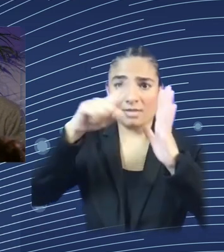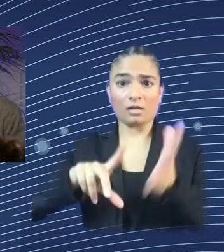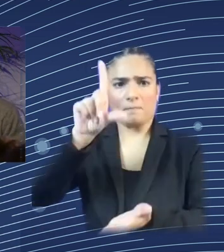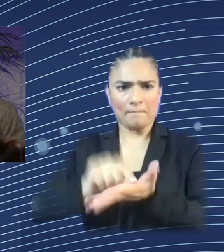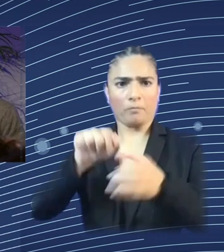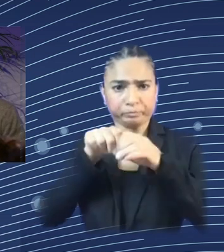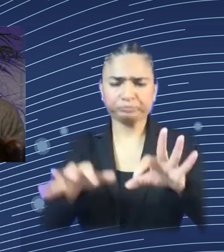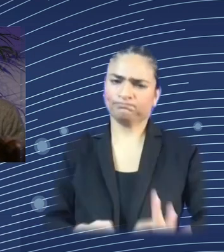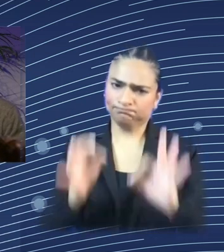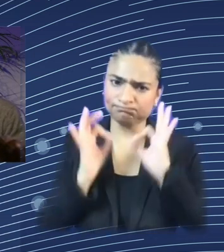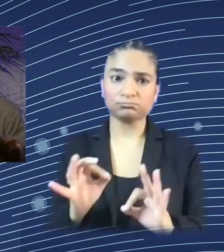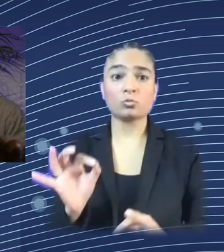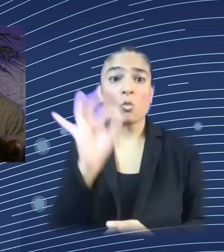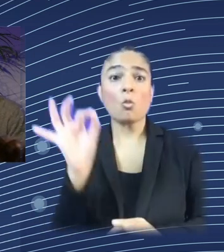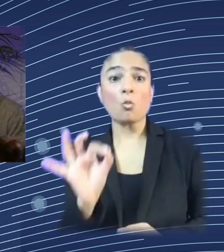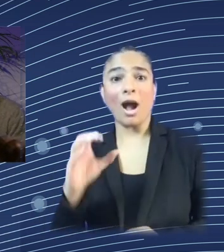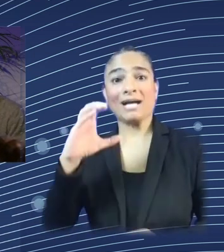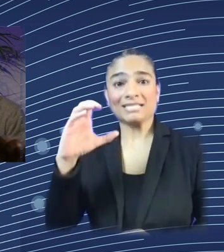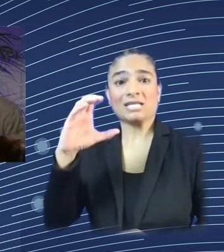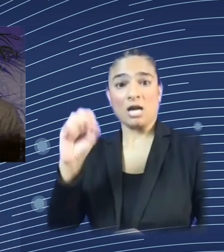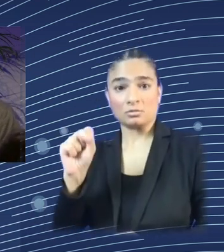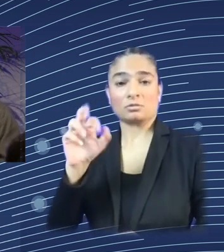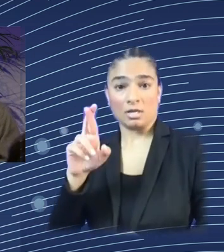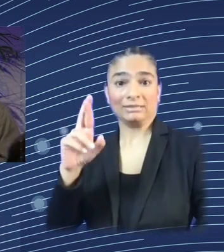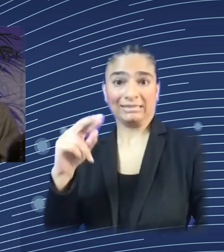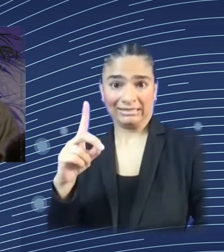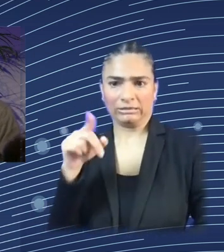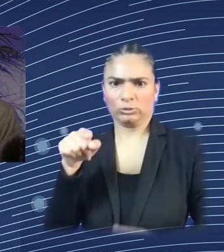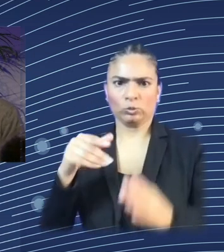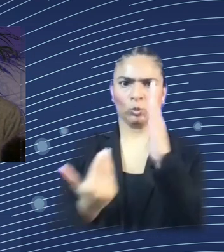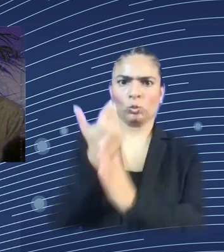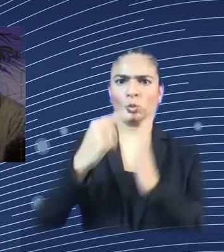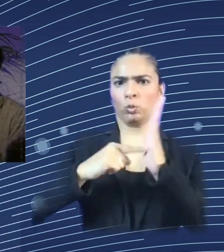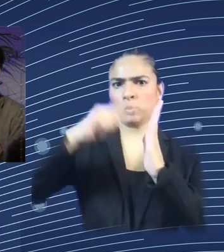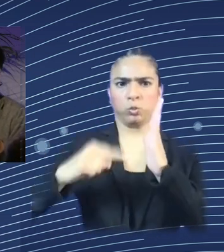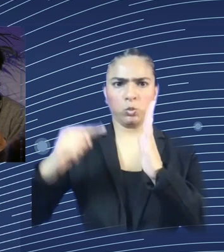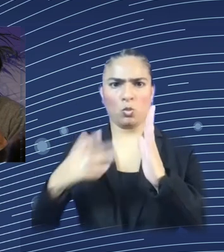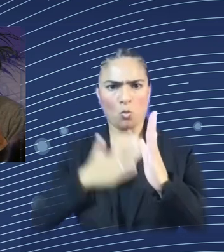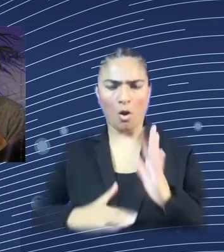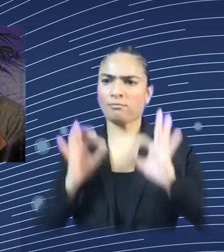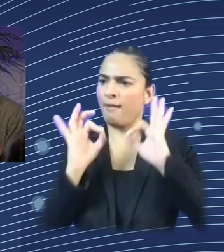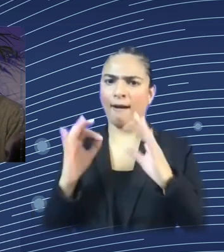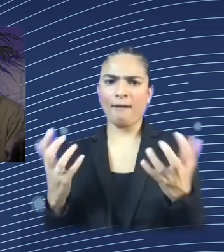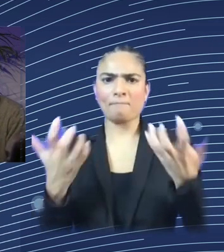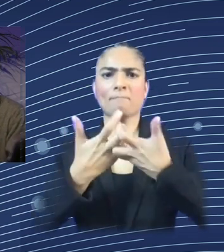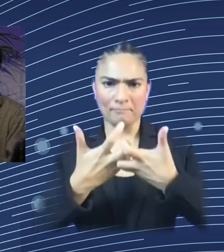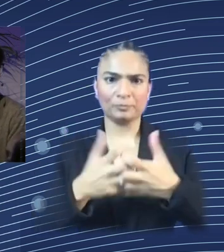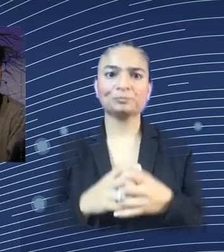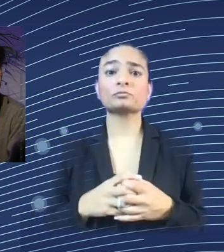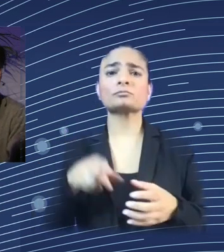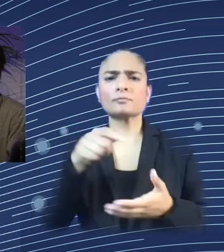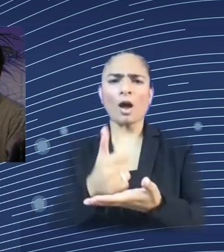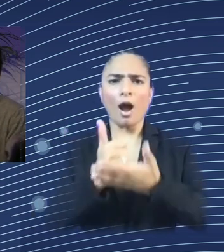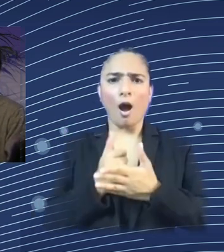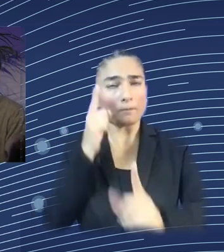the sustainable funds towards the right companies. And that's why this is why we